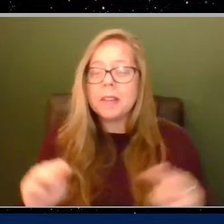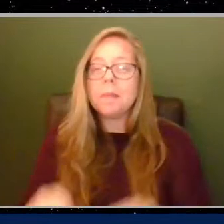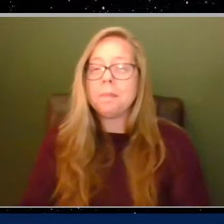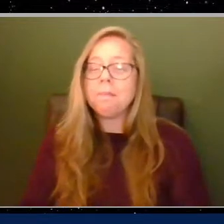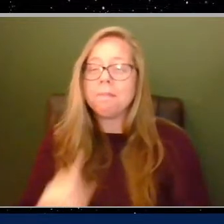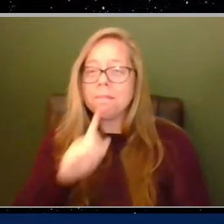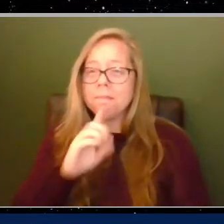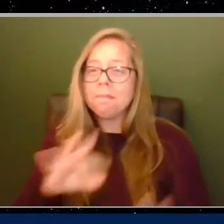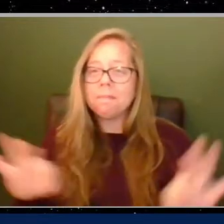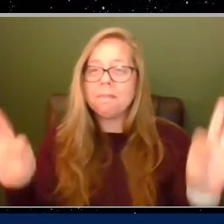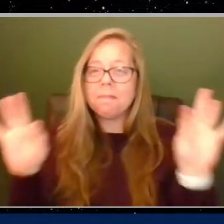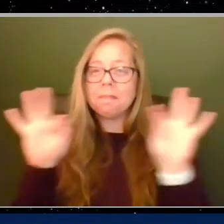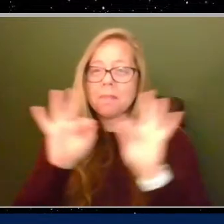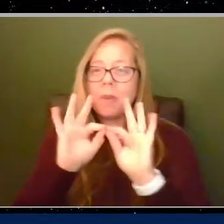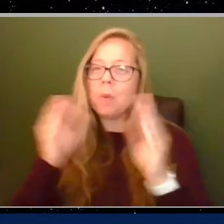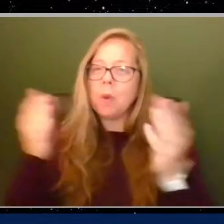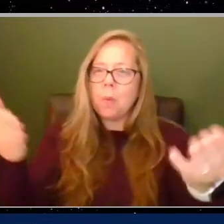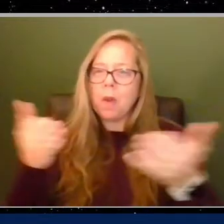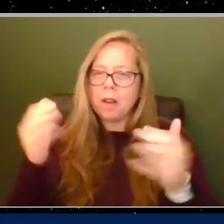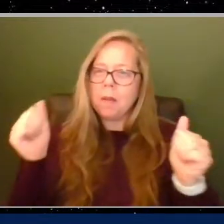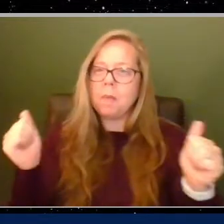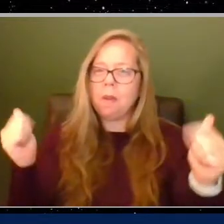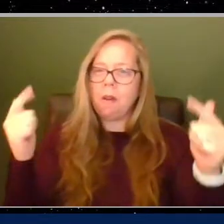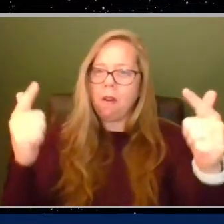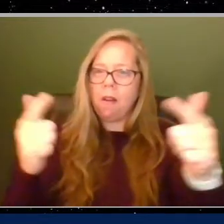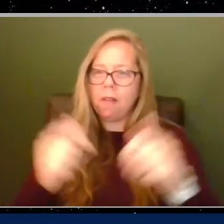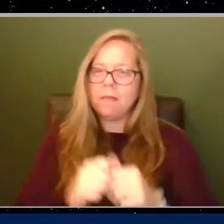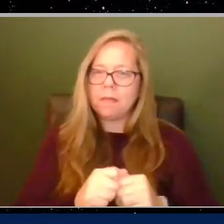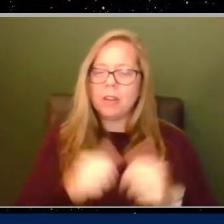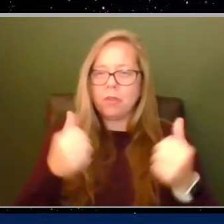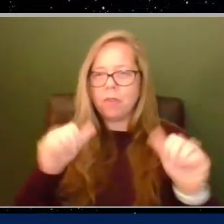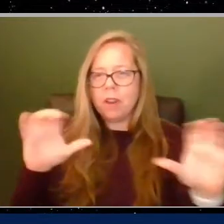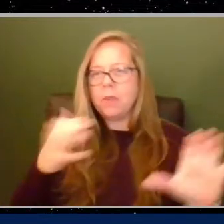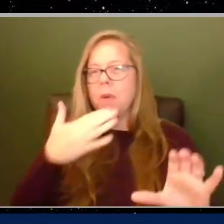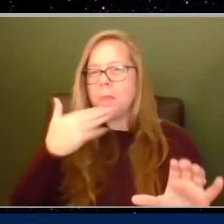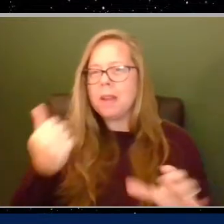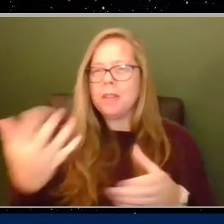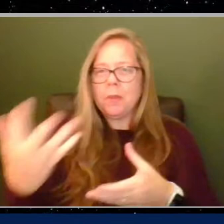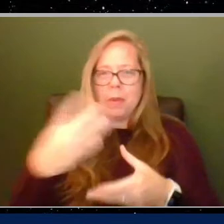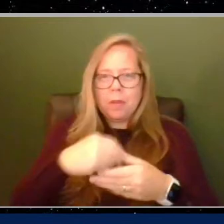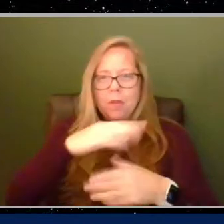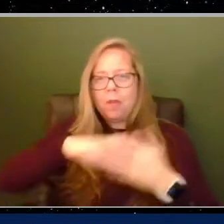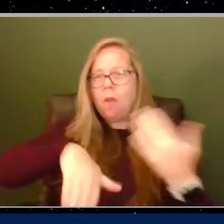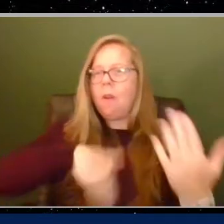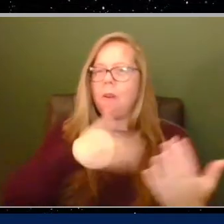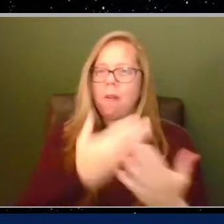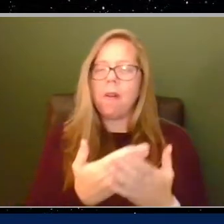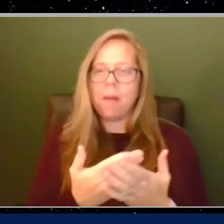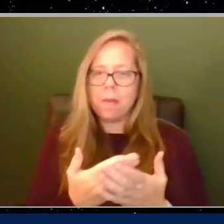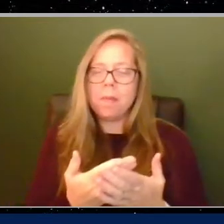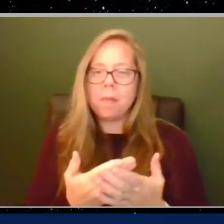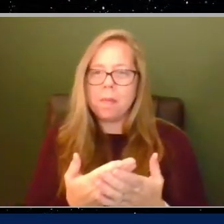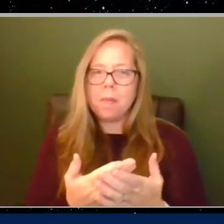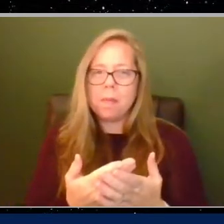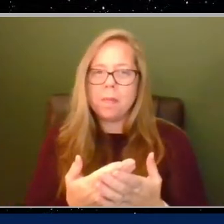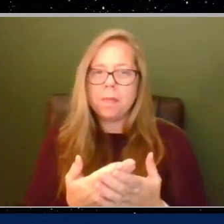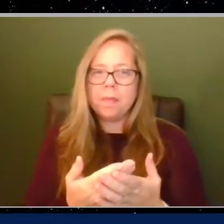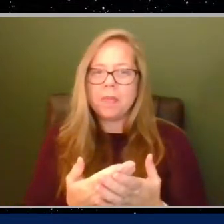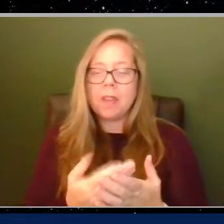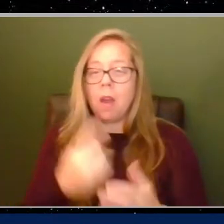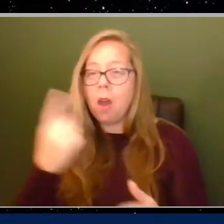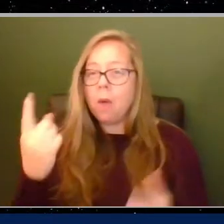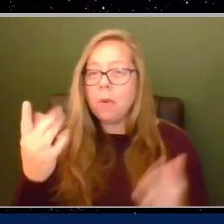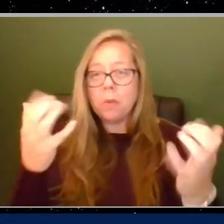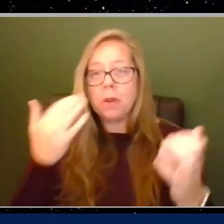really important that we welcome all, and we do our best to be as inclusive as possible. So we always love to know